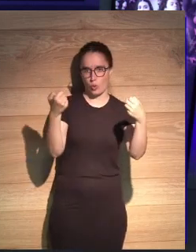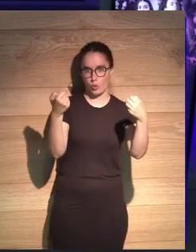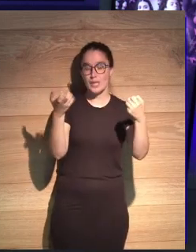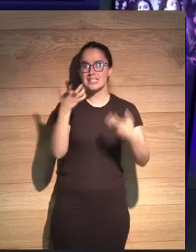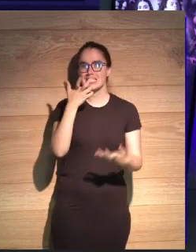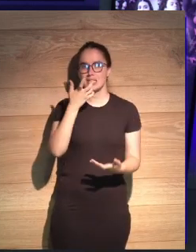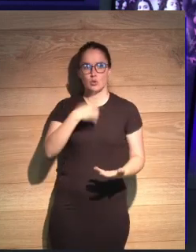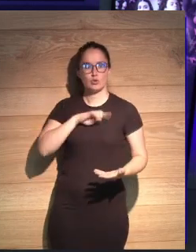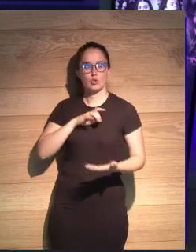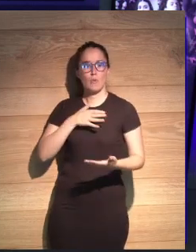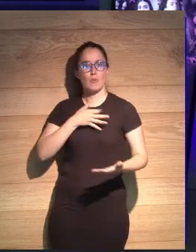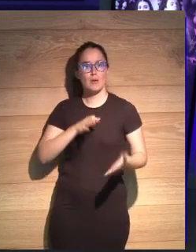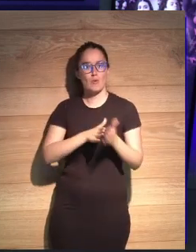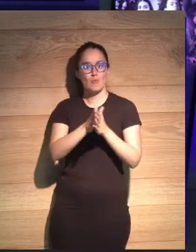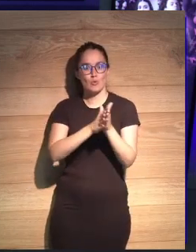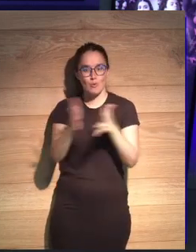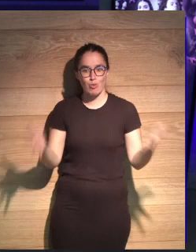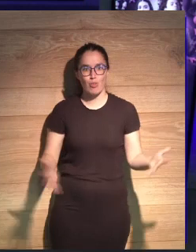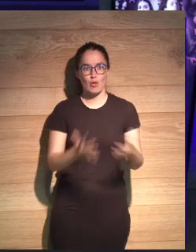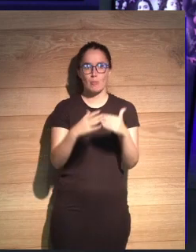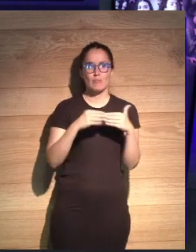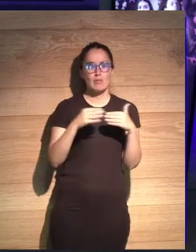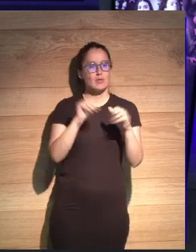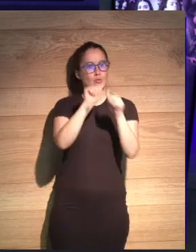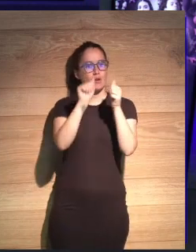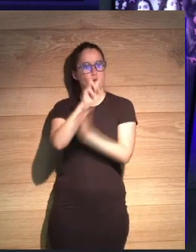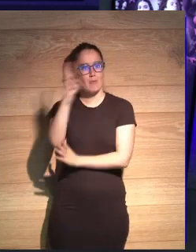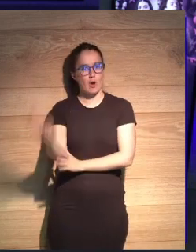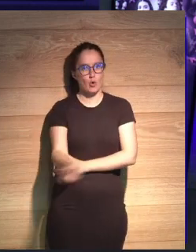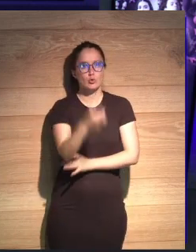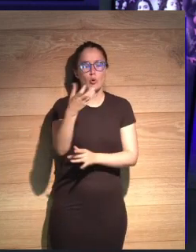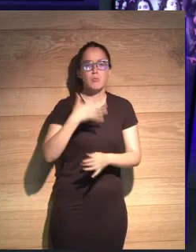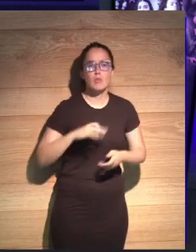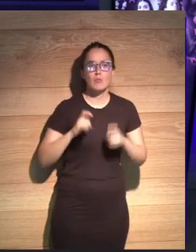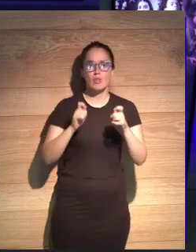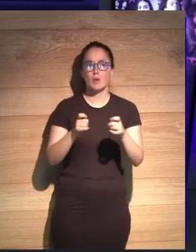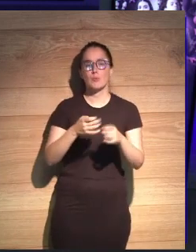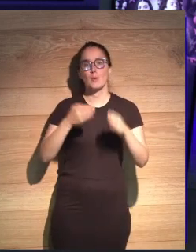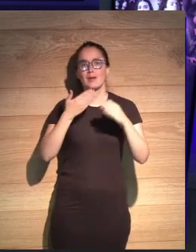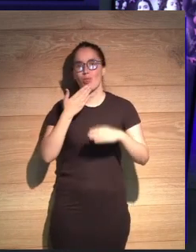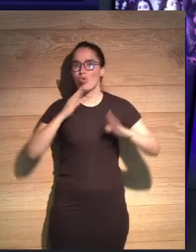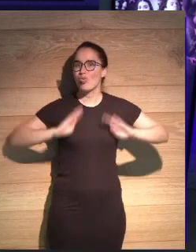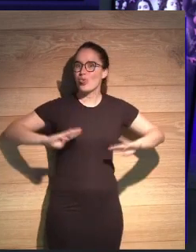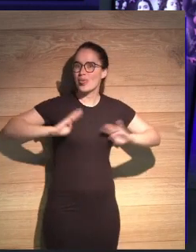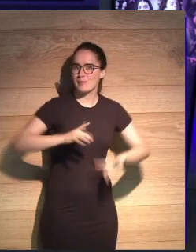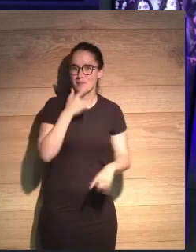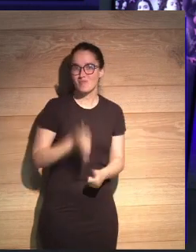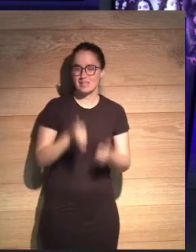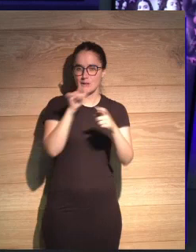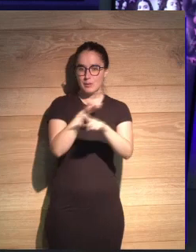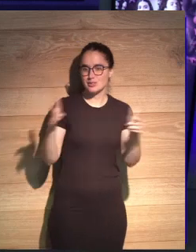field? If we are able to motivate patients in a different way, if we are able to provide